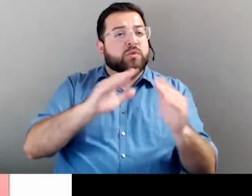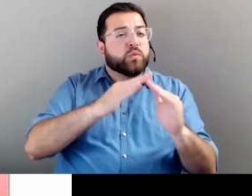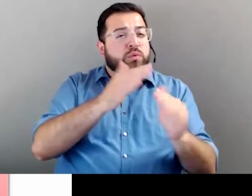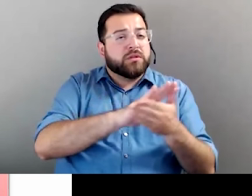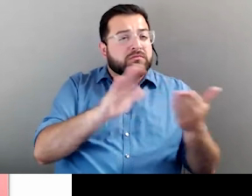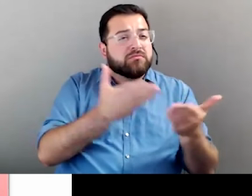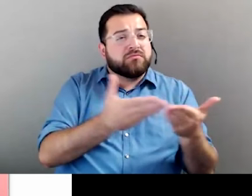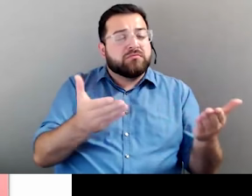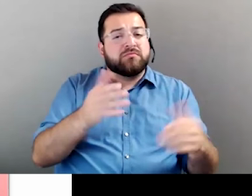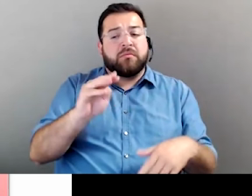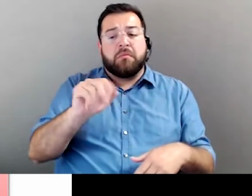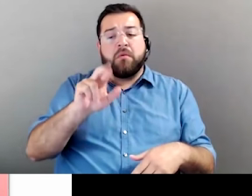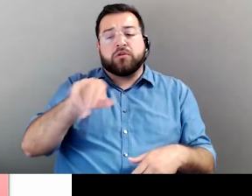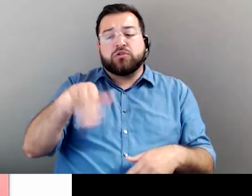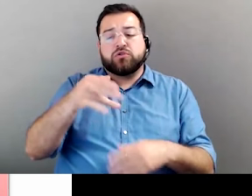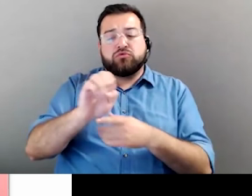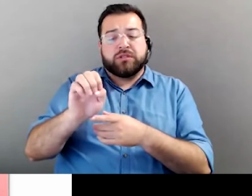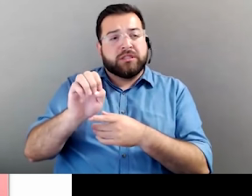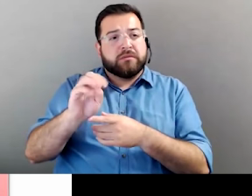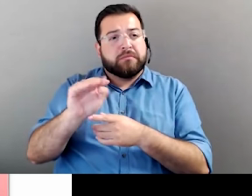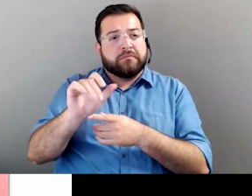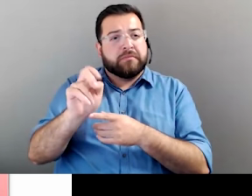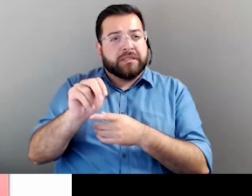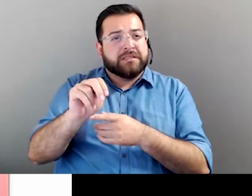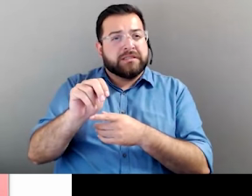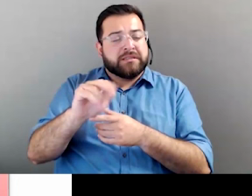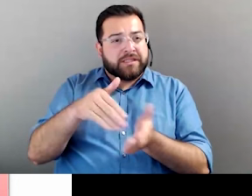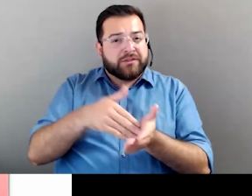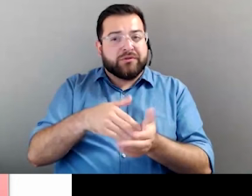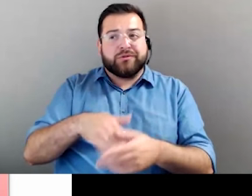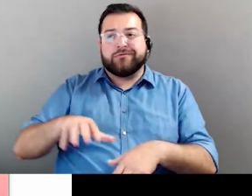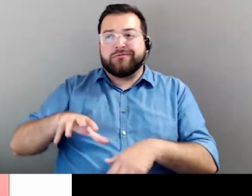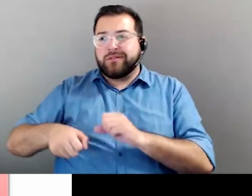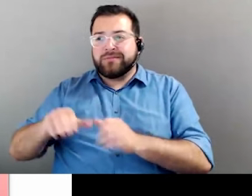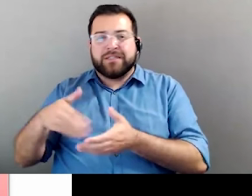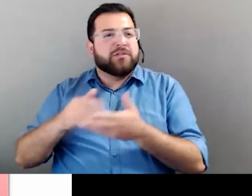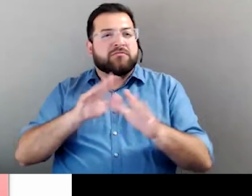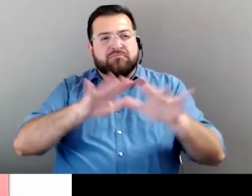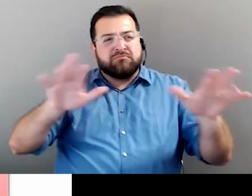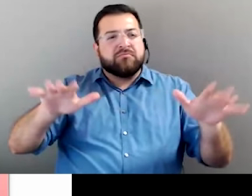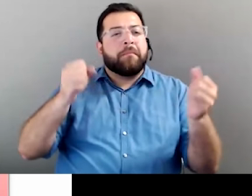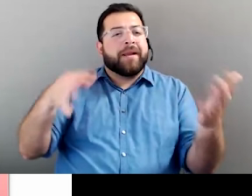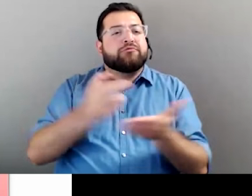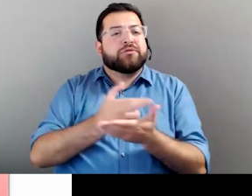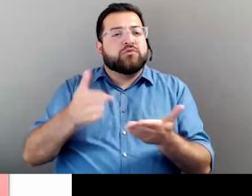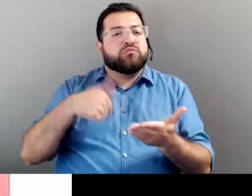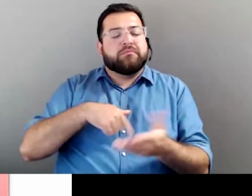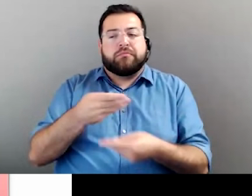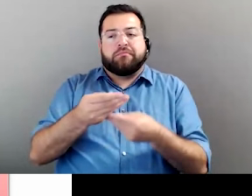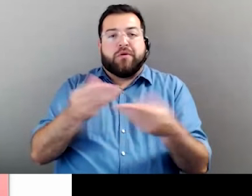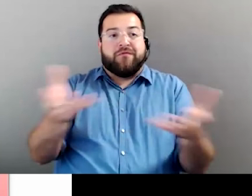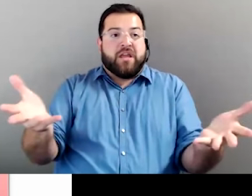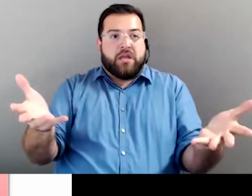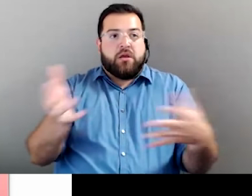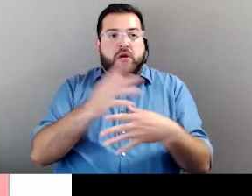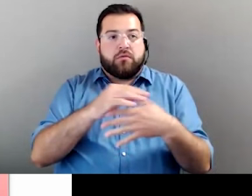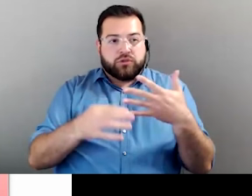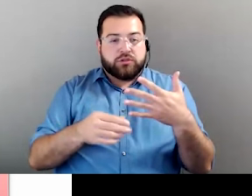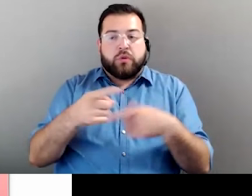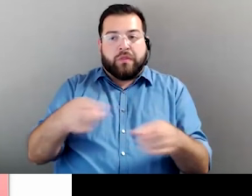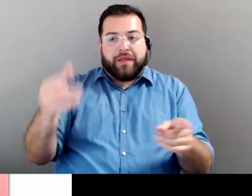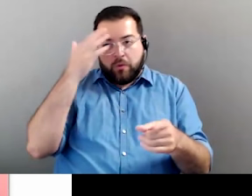counseling of Fresno as well too. So they don't necessarily have to talk to me, but we're just giving them options so that they know that